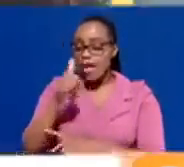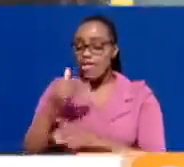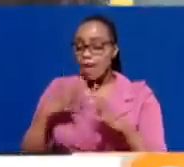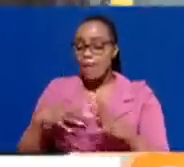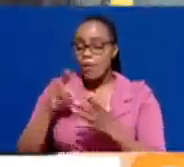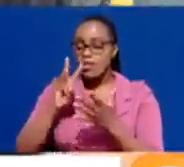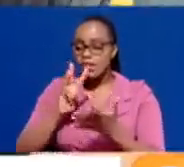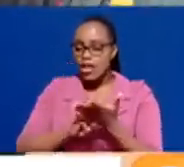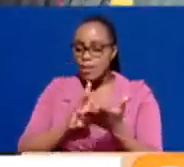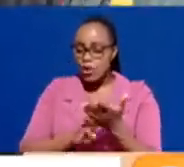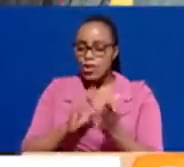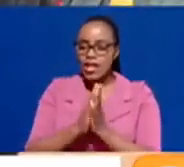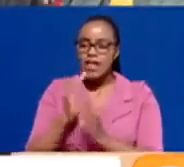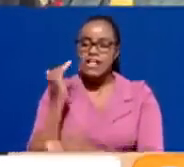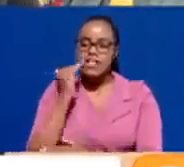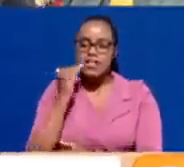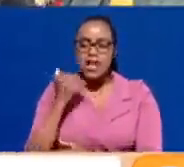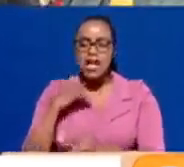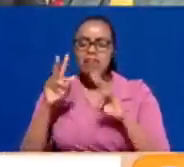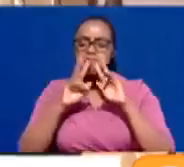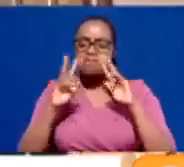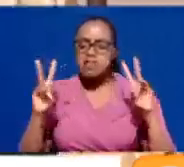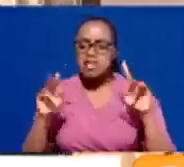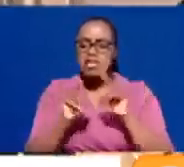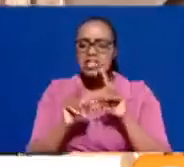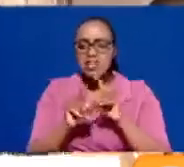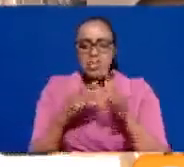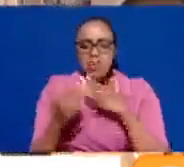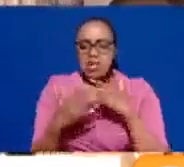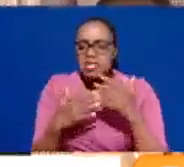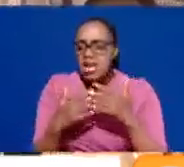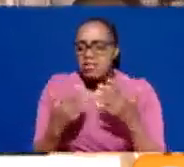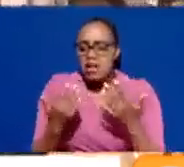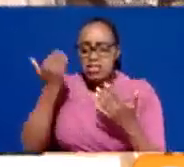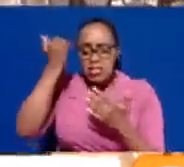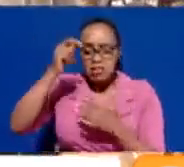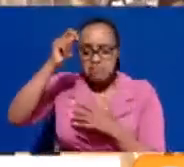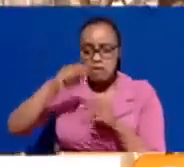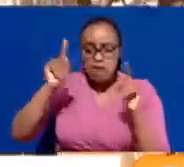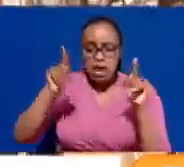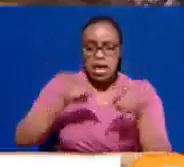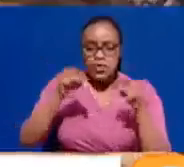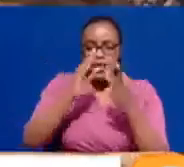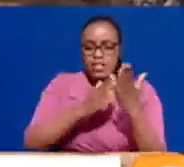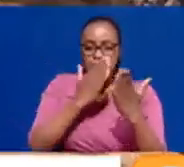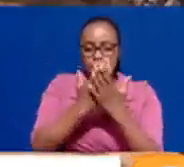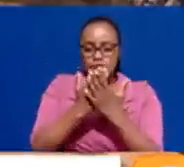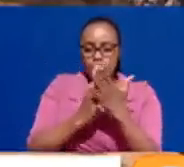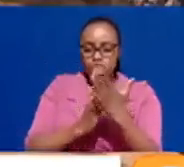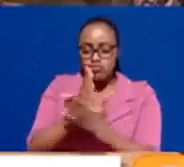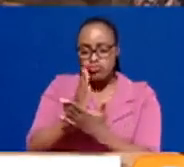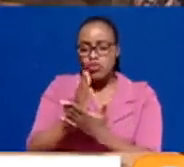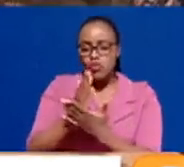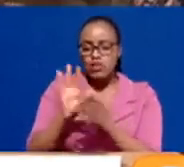Migori and Siaya counties who remained calm despite the Supreme Court dismissing the presidential election petition filed by